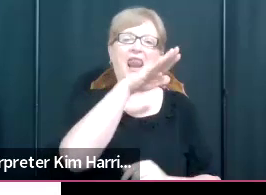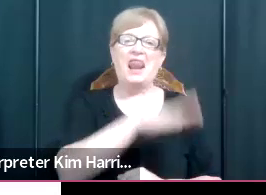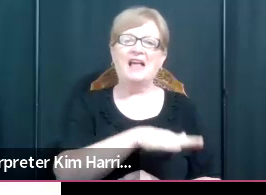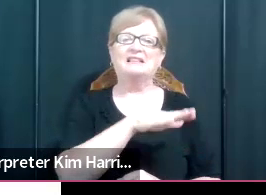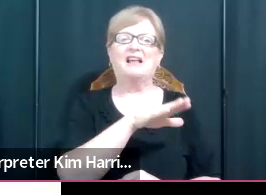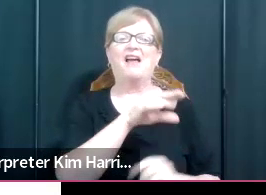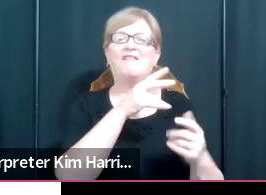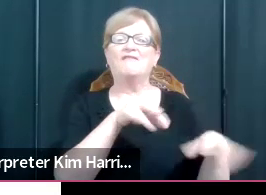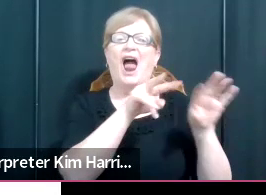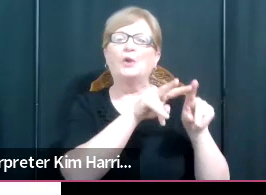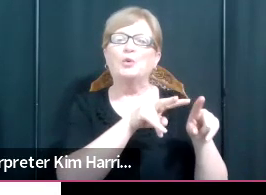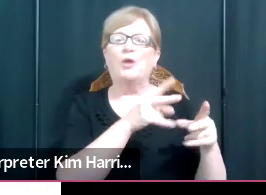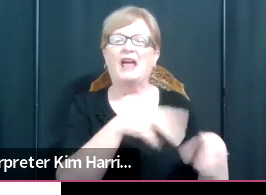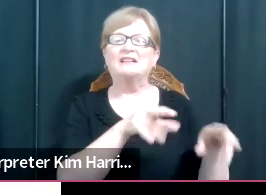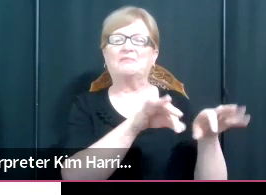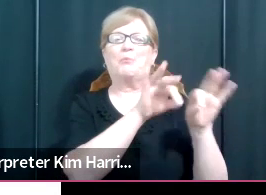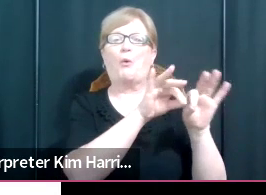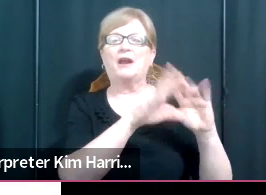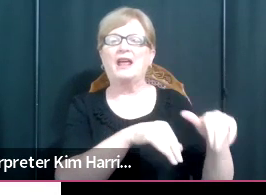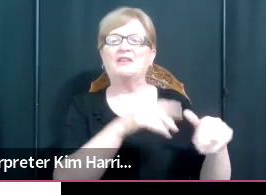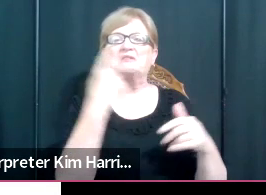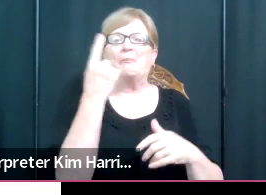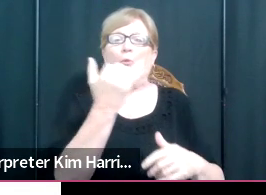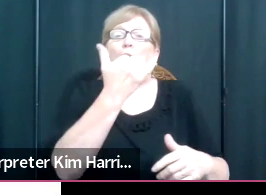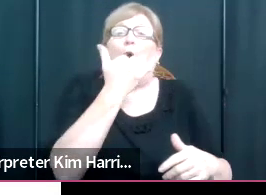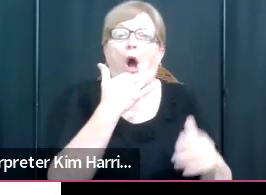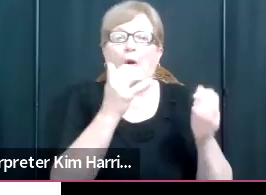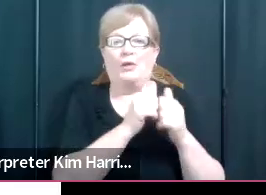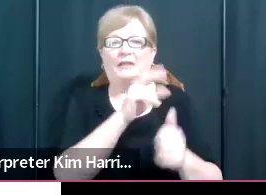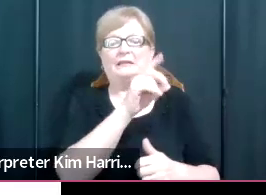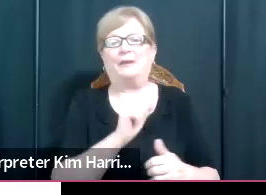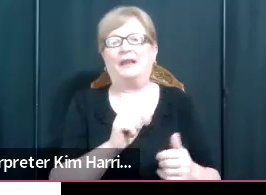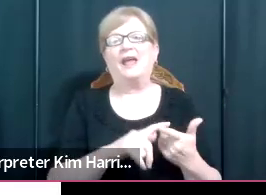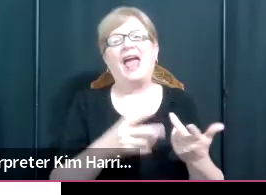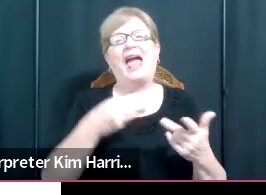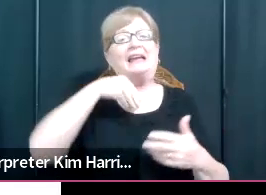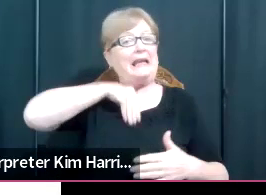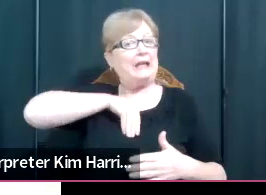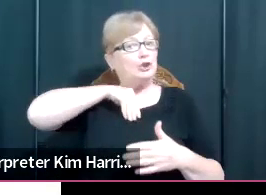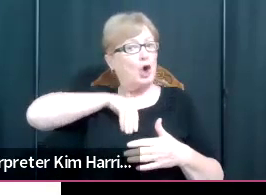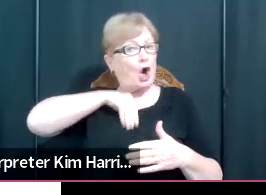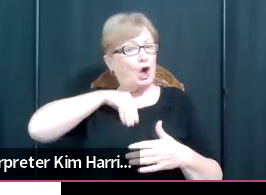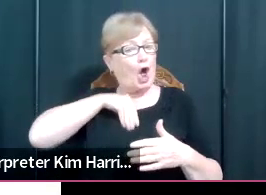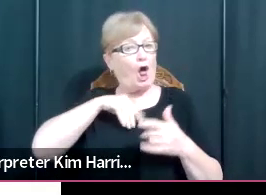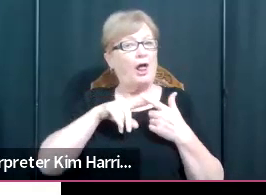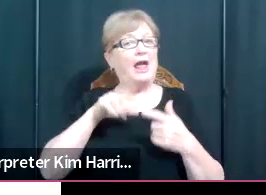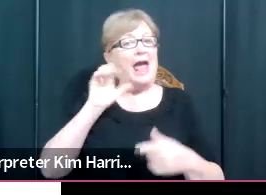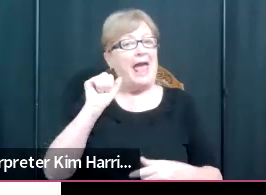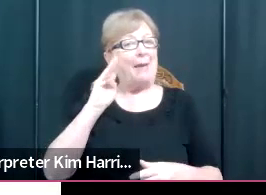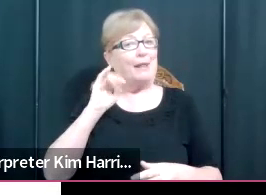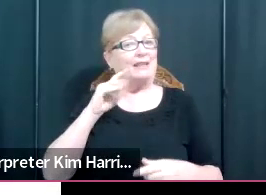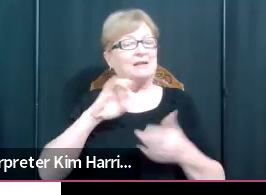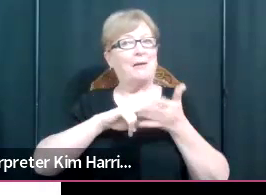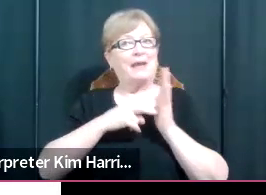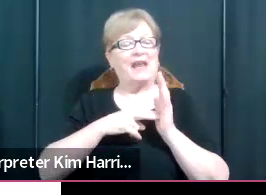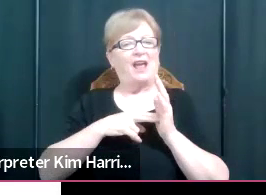there's something wrong with disability. And internalized ableism is when a person can turn that inward and